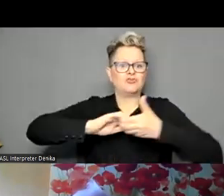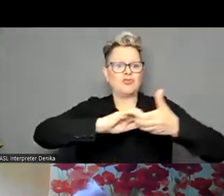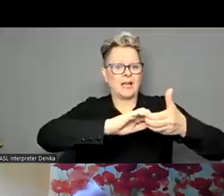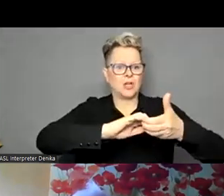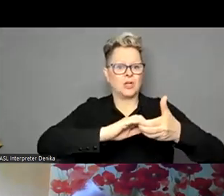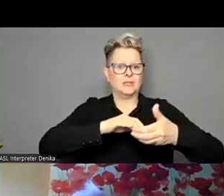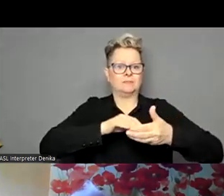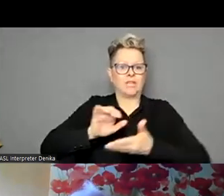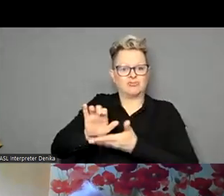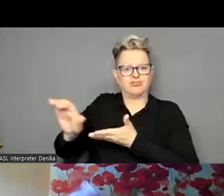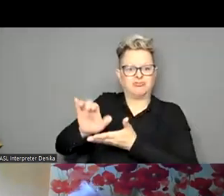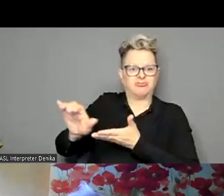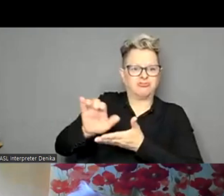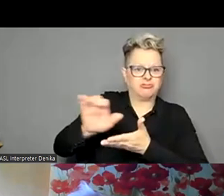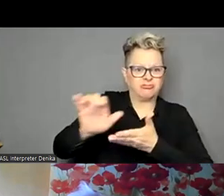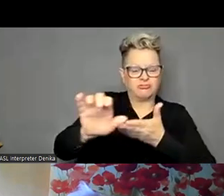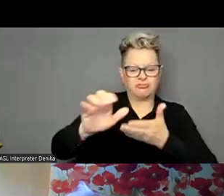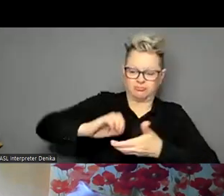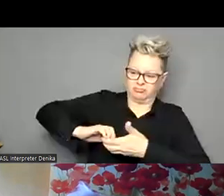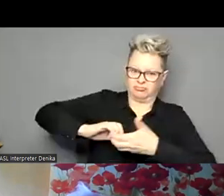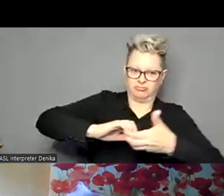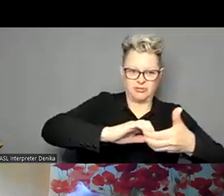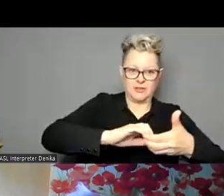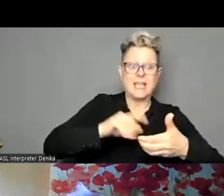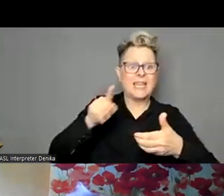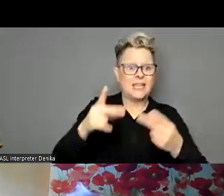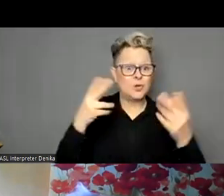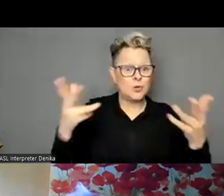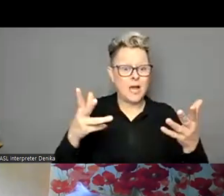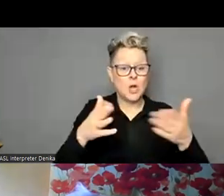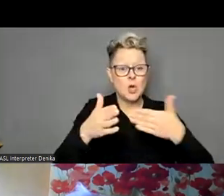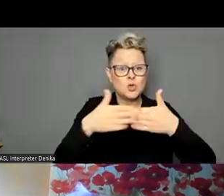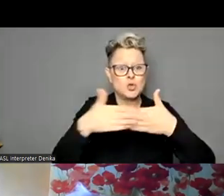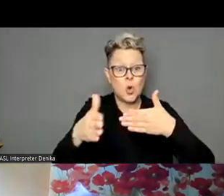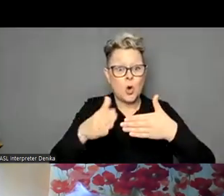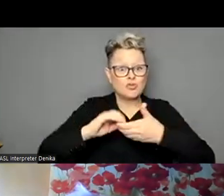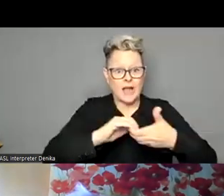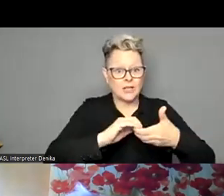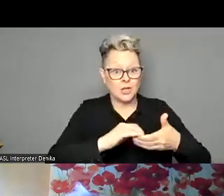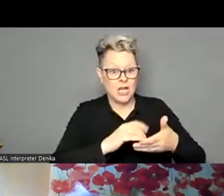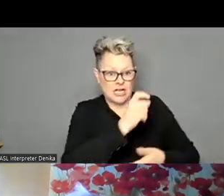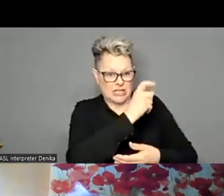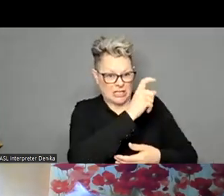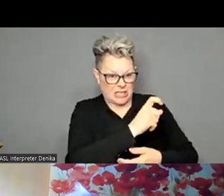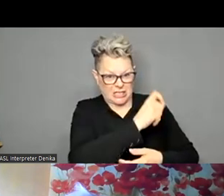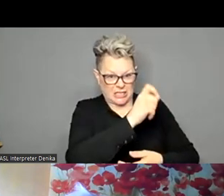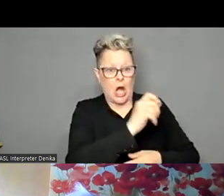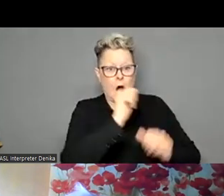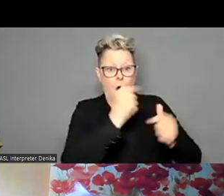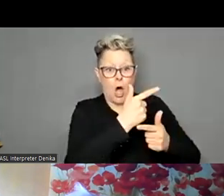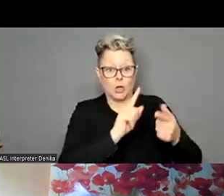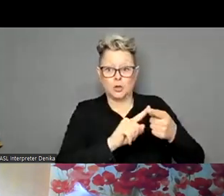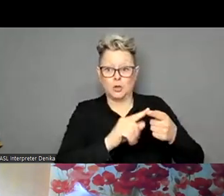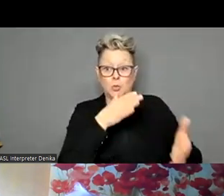of horrible accident, but he managed to scratch in the door of his tractor "all to wife," and